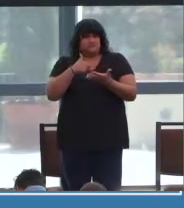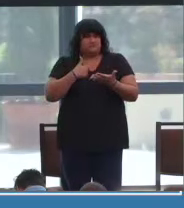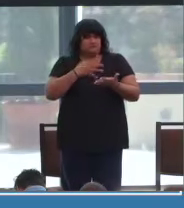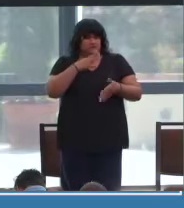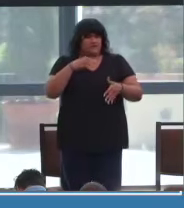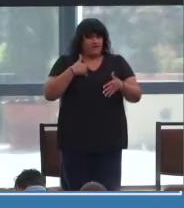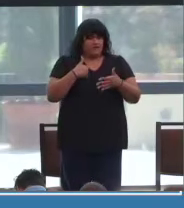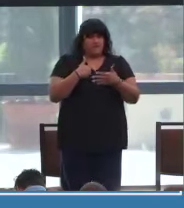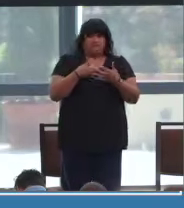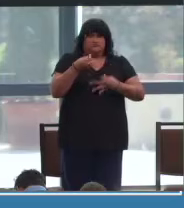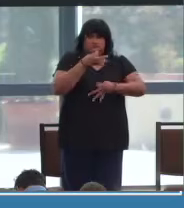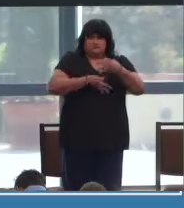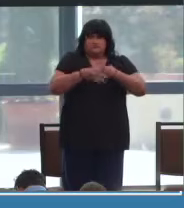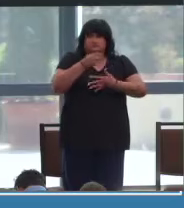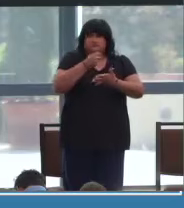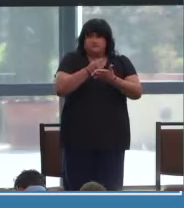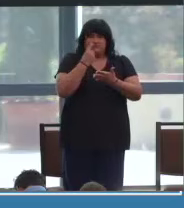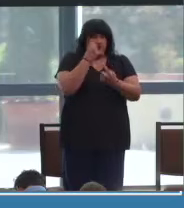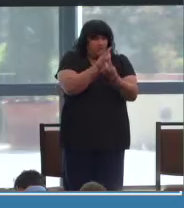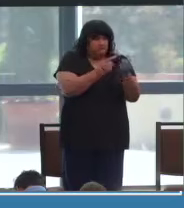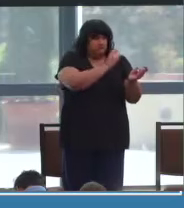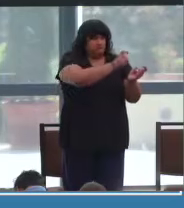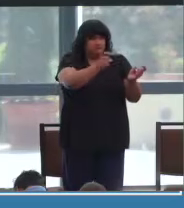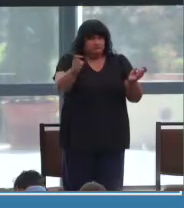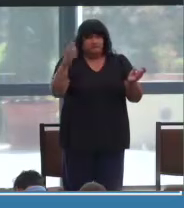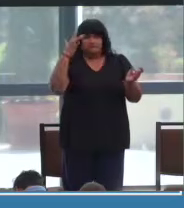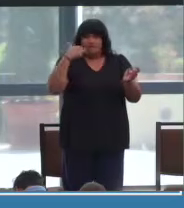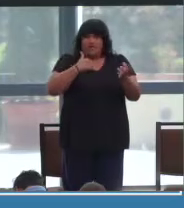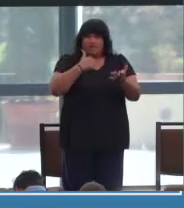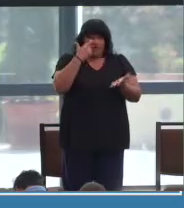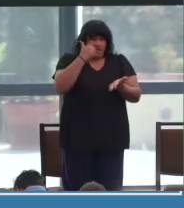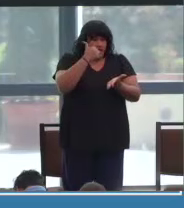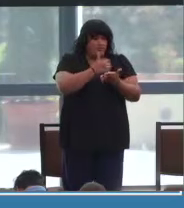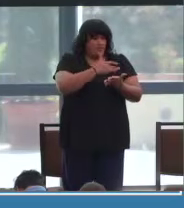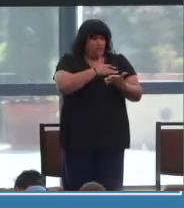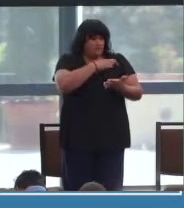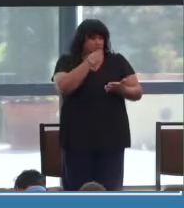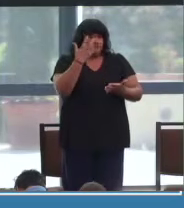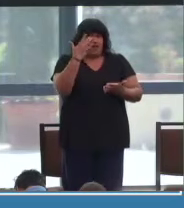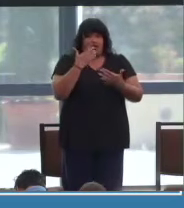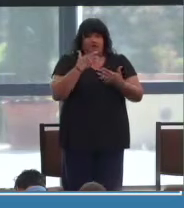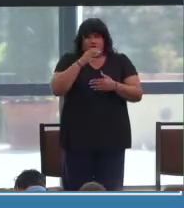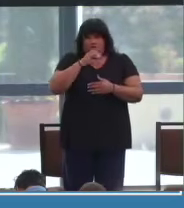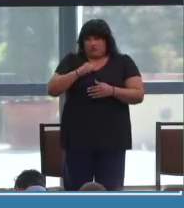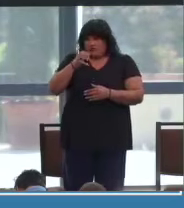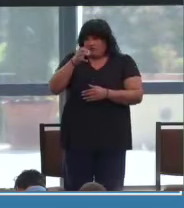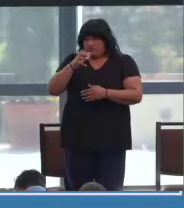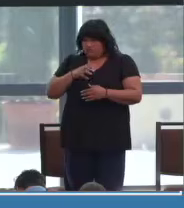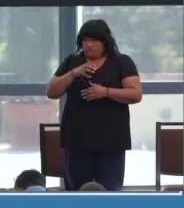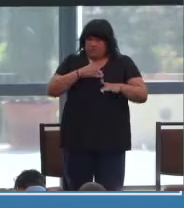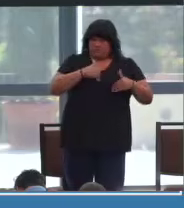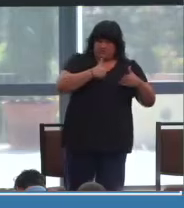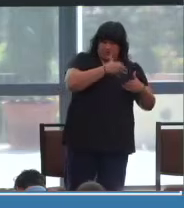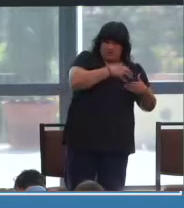using hormone replacement therapy in everybody because we thought it would help heart risk, since older women got, you know, younger women were